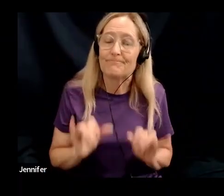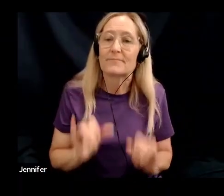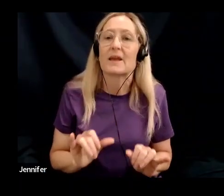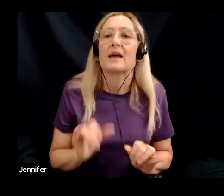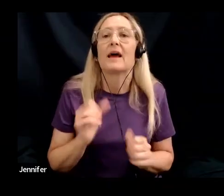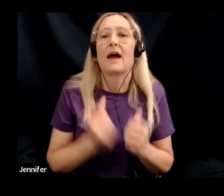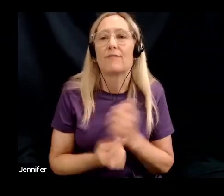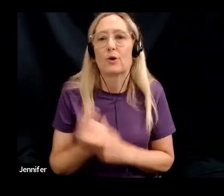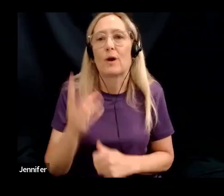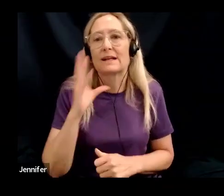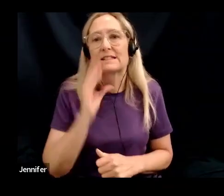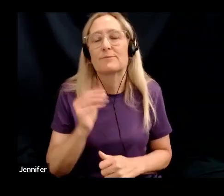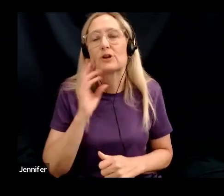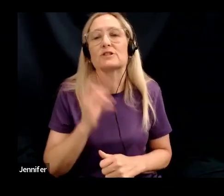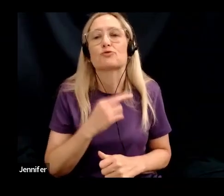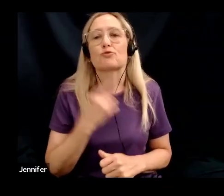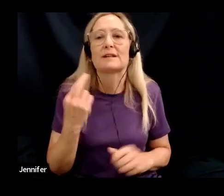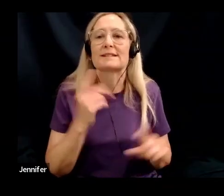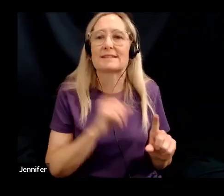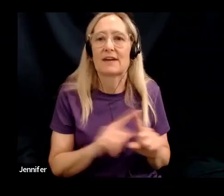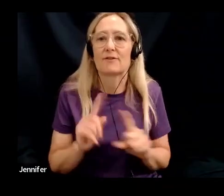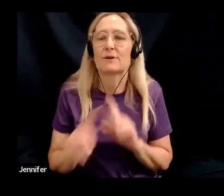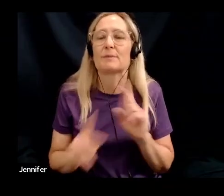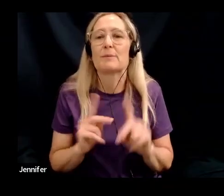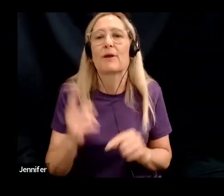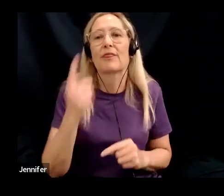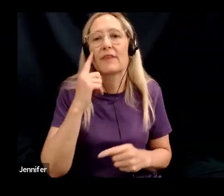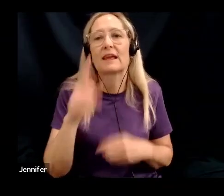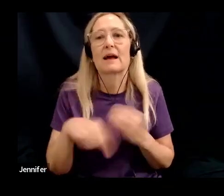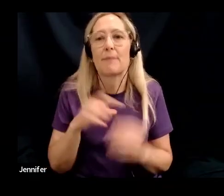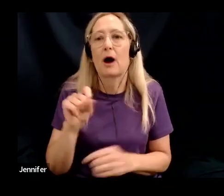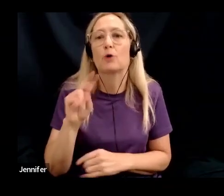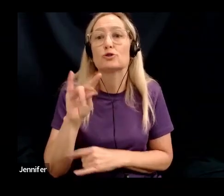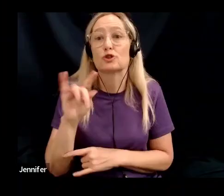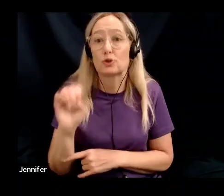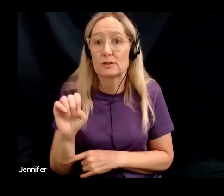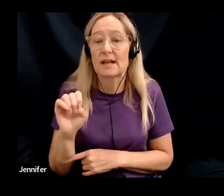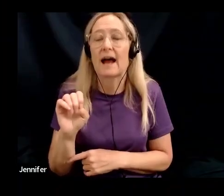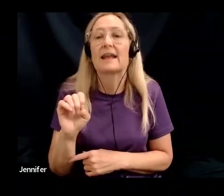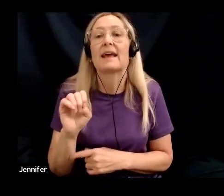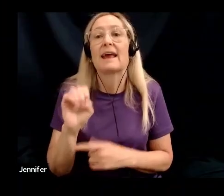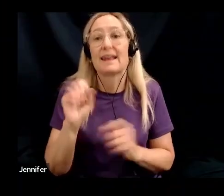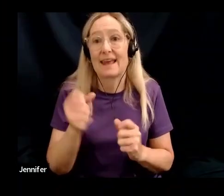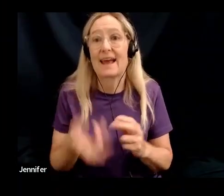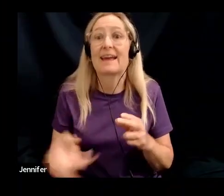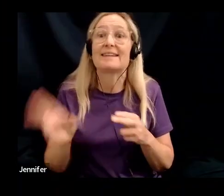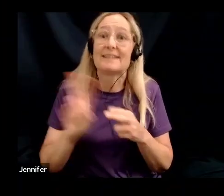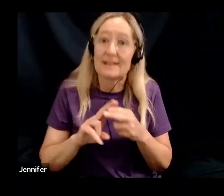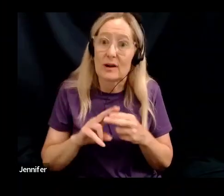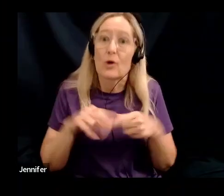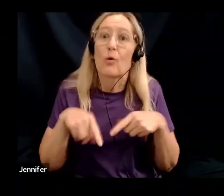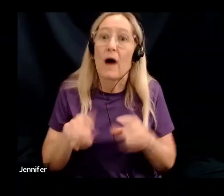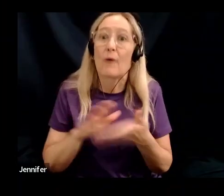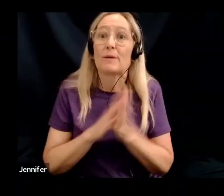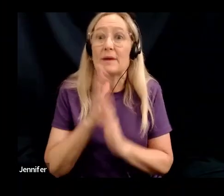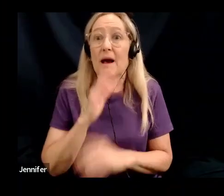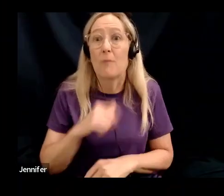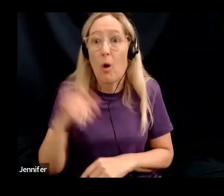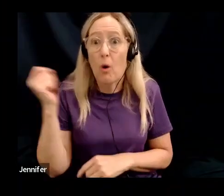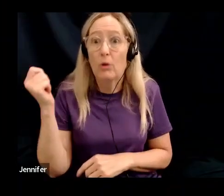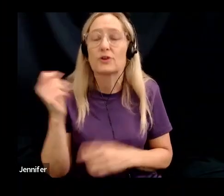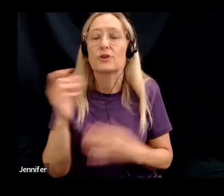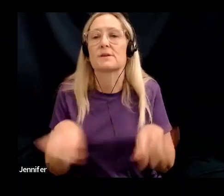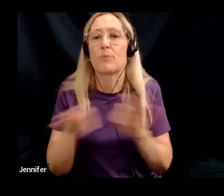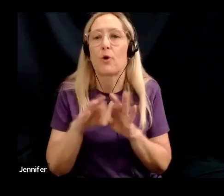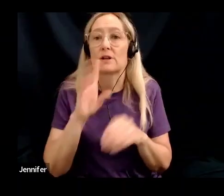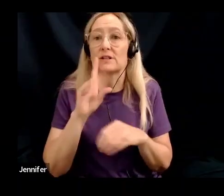risks of potentially thinking about suicide, and it can increase as we get older. So it's important that we, talk